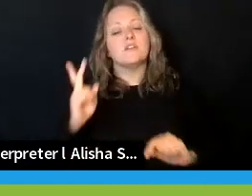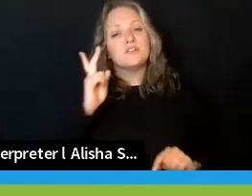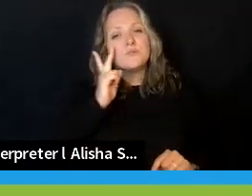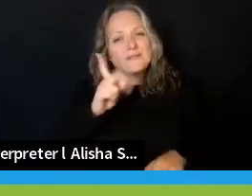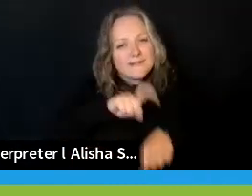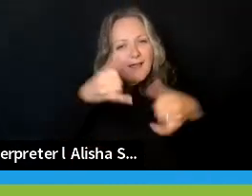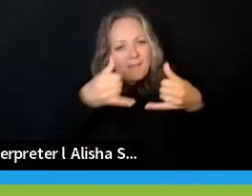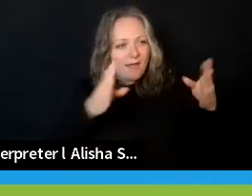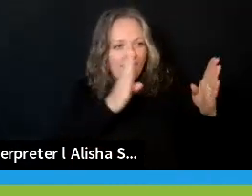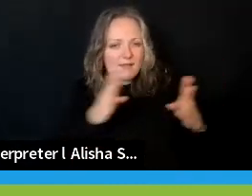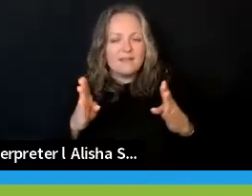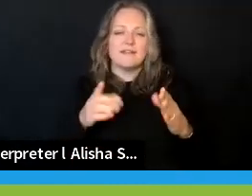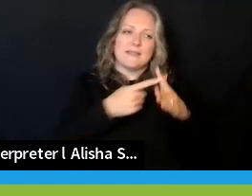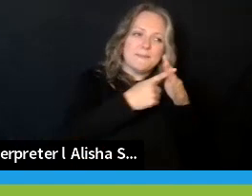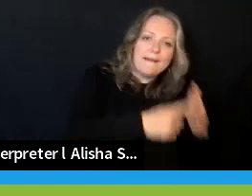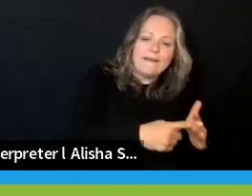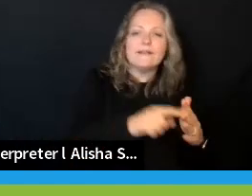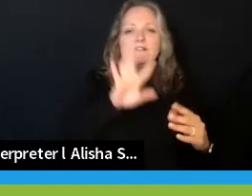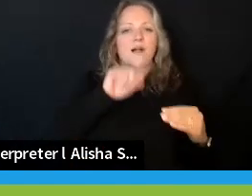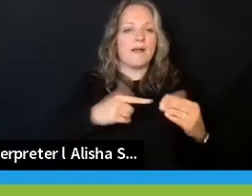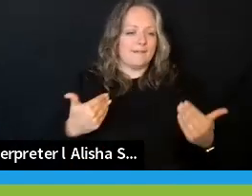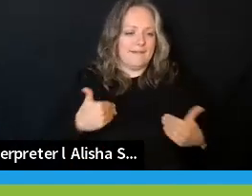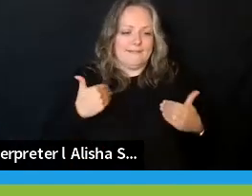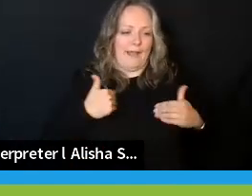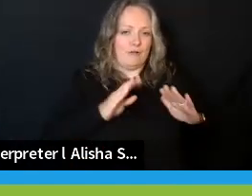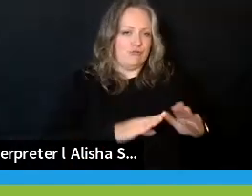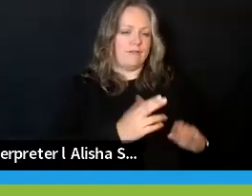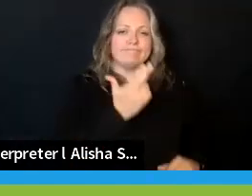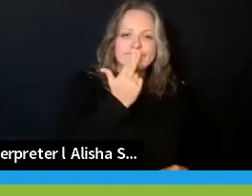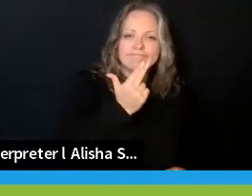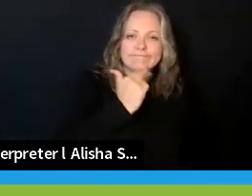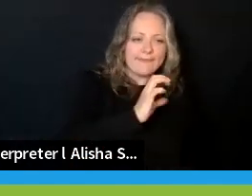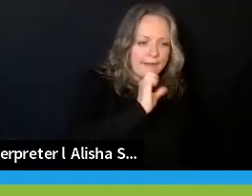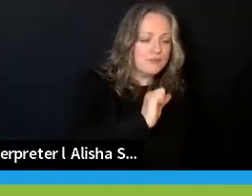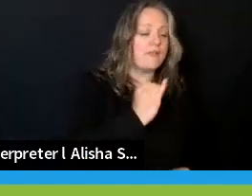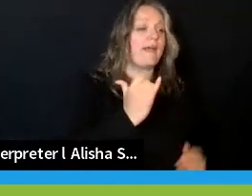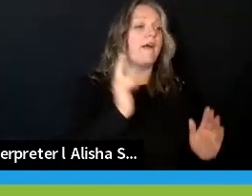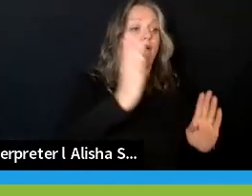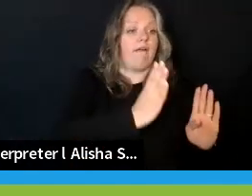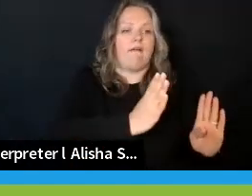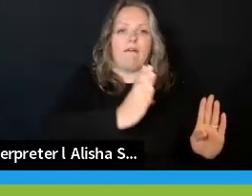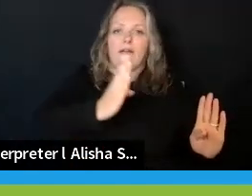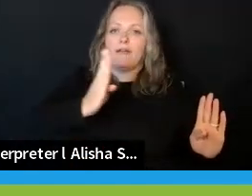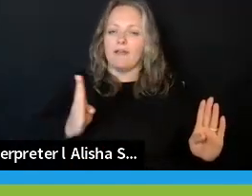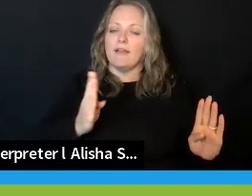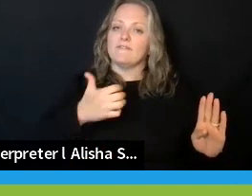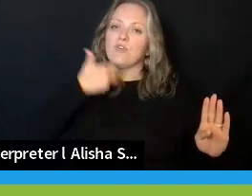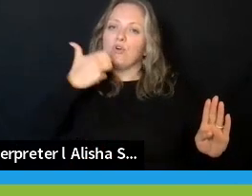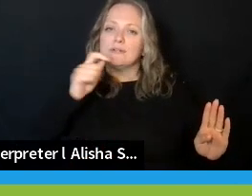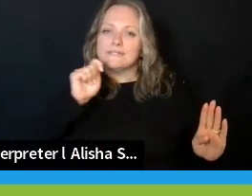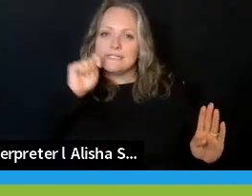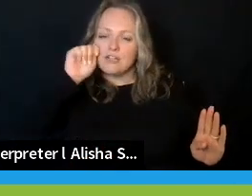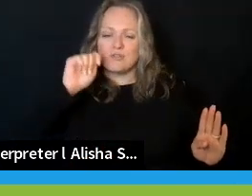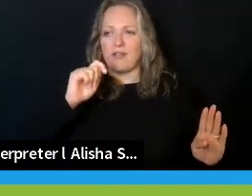just talking about early childhood and adolescence and really talked about the protective factors work throughout the